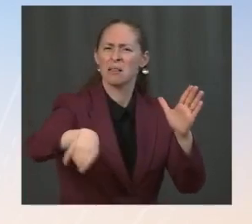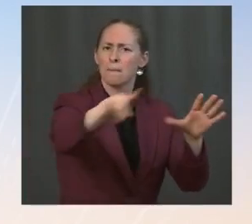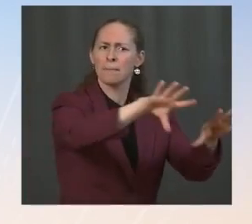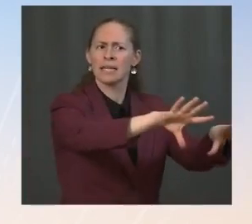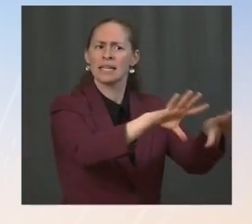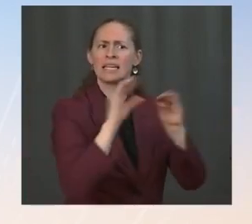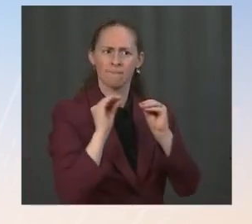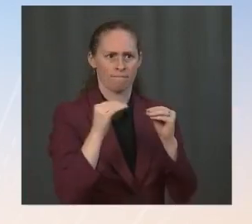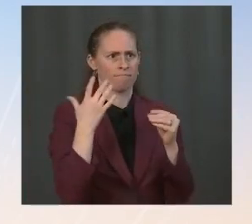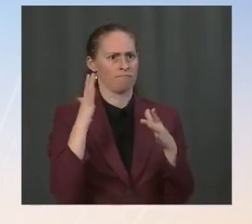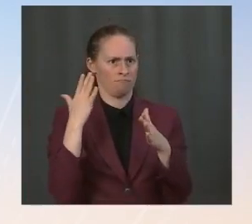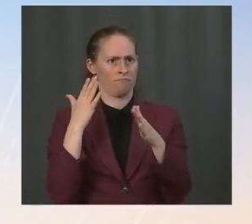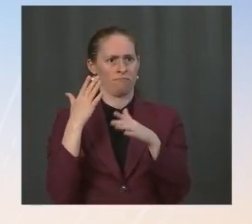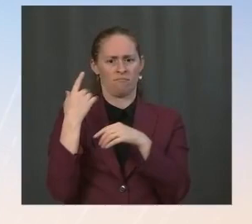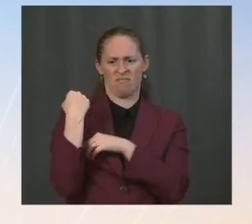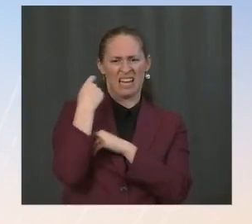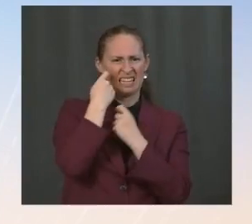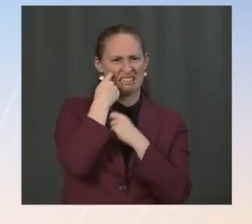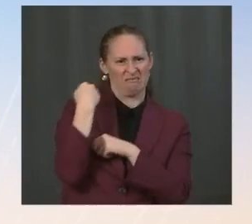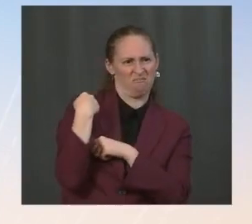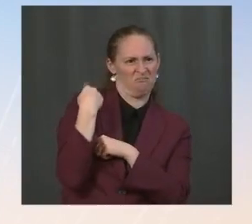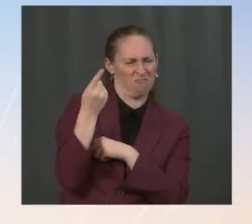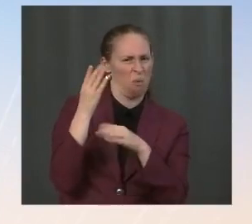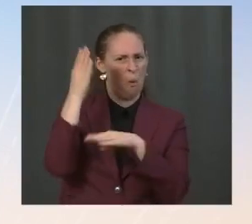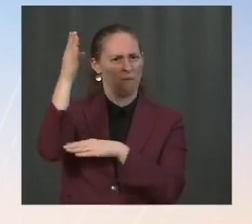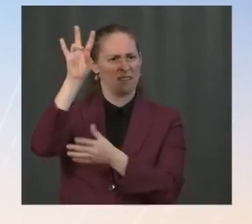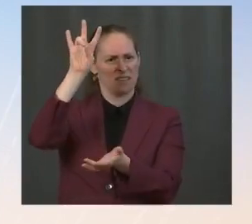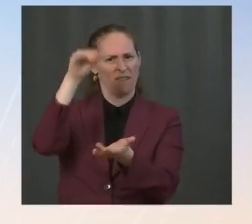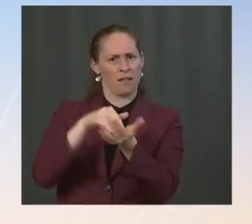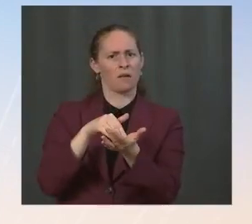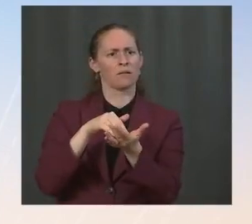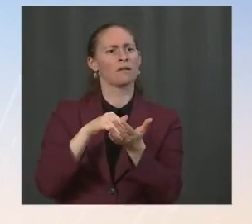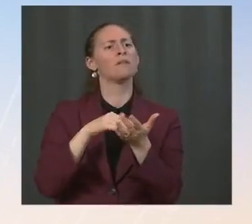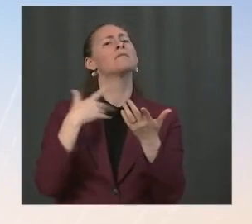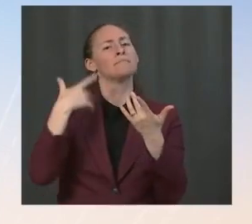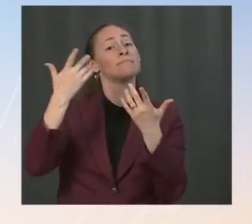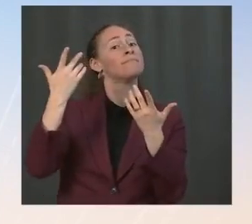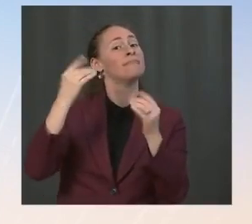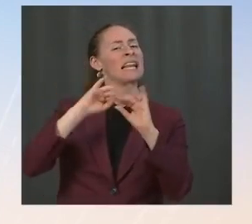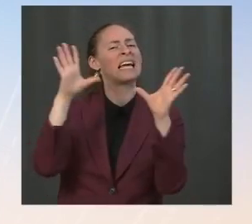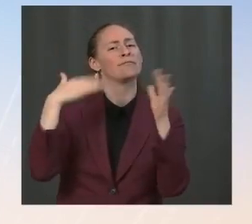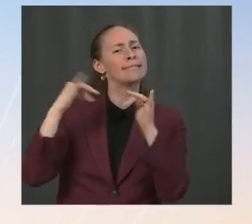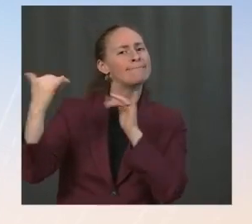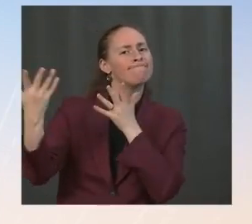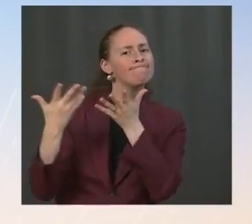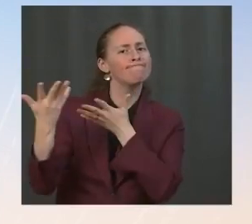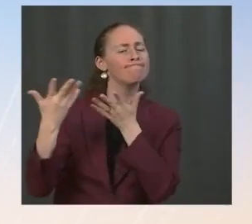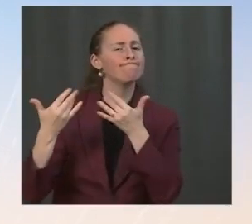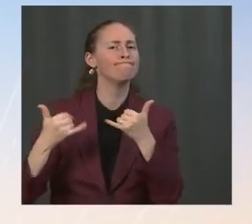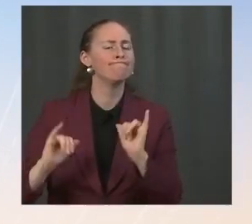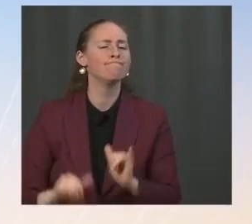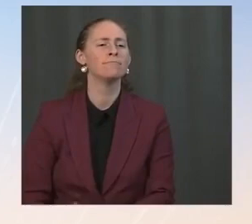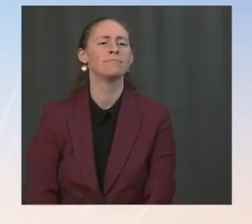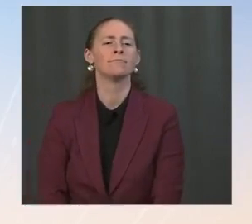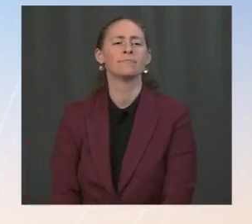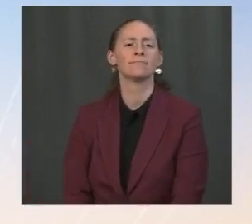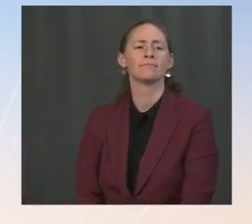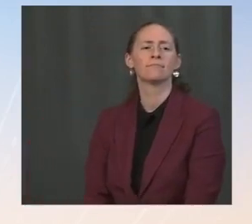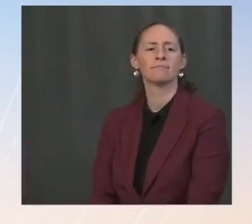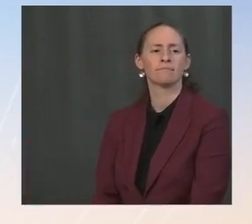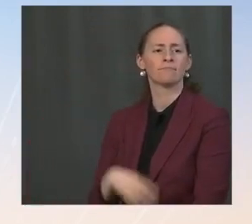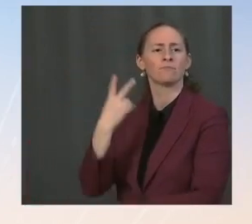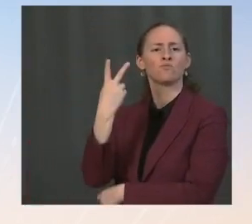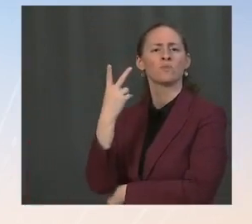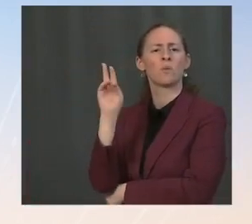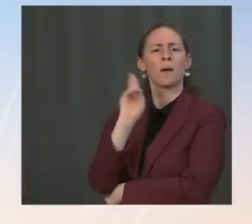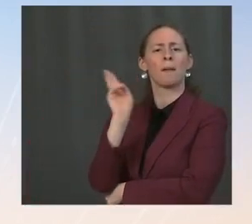is evidence of that. Go ahead. Thanks, Jen. So 2 Republican senators so far have called on the president to resign over